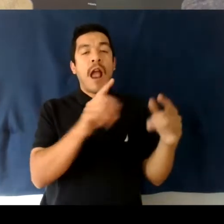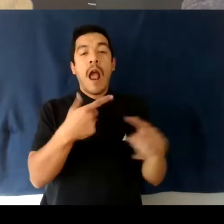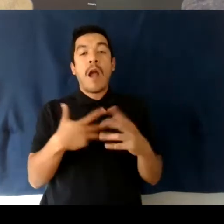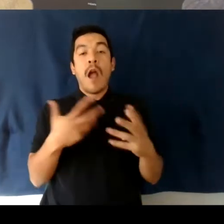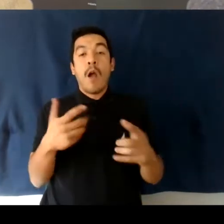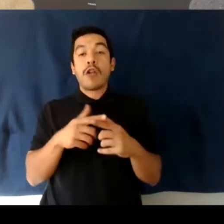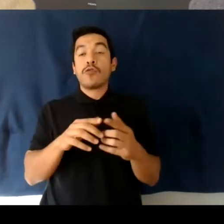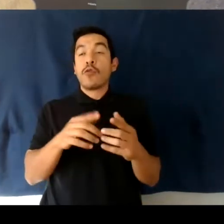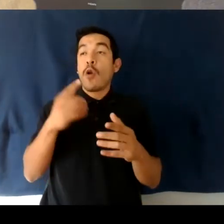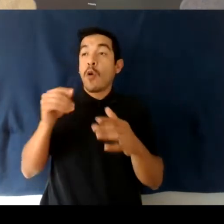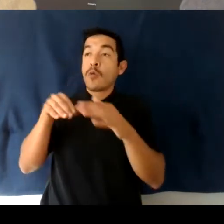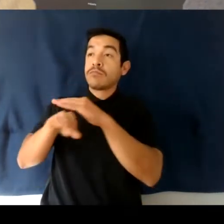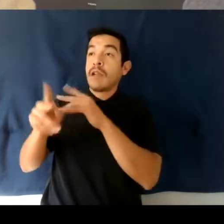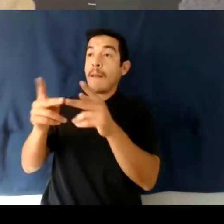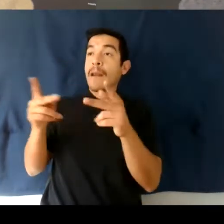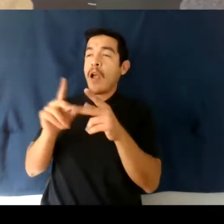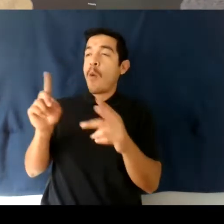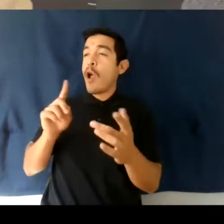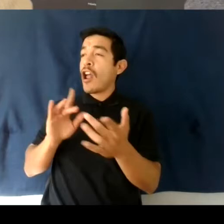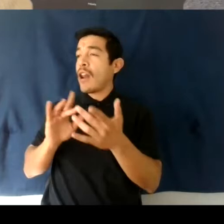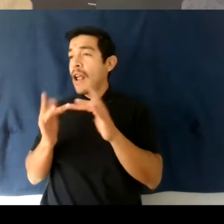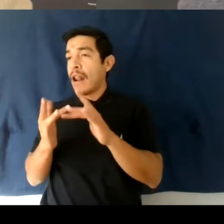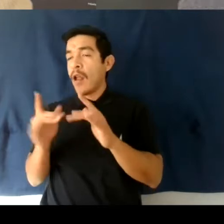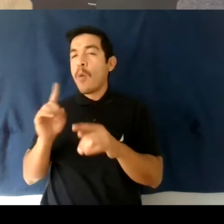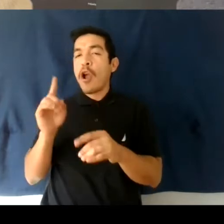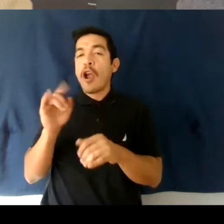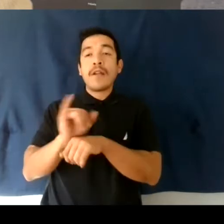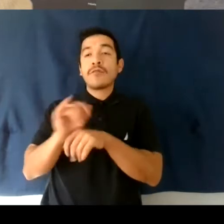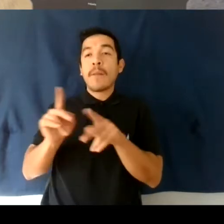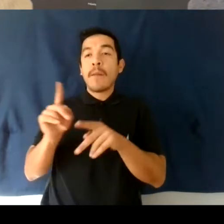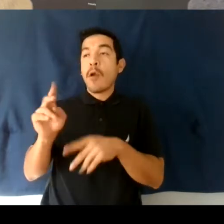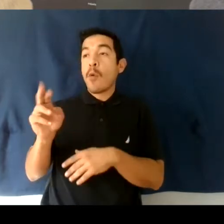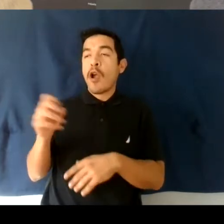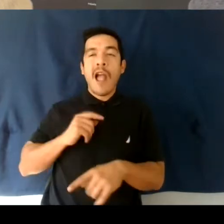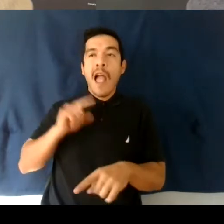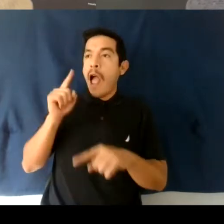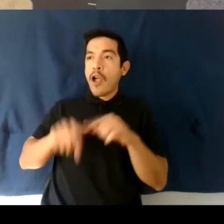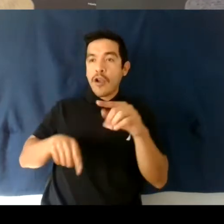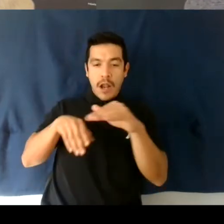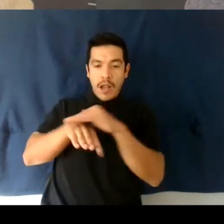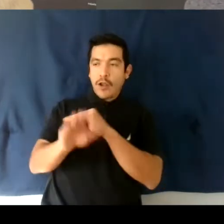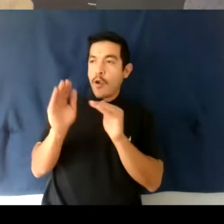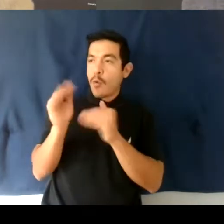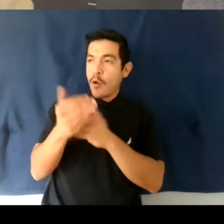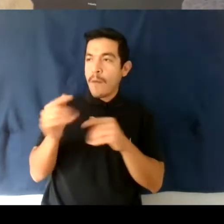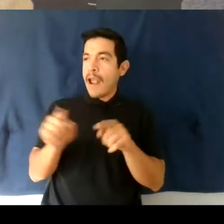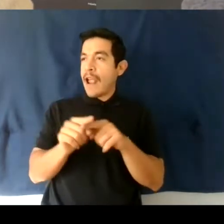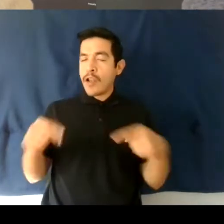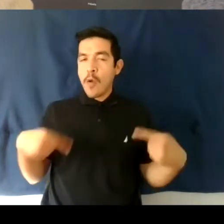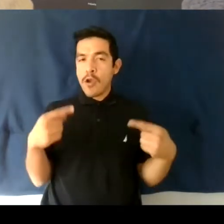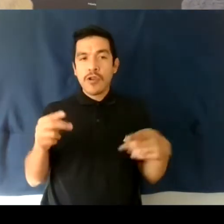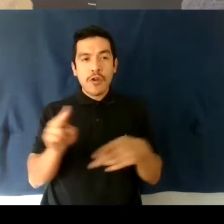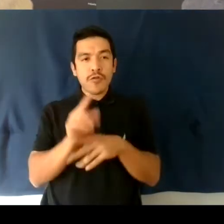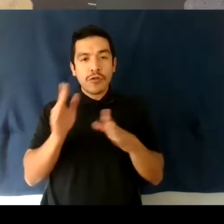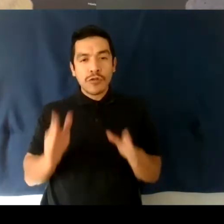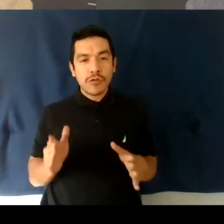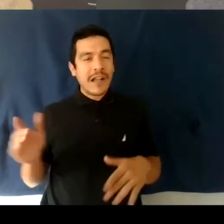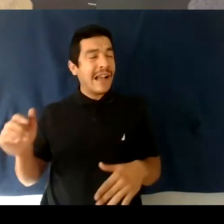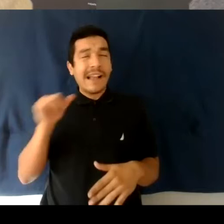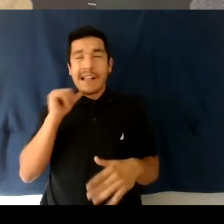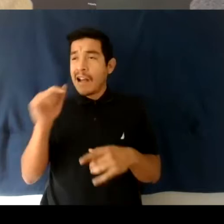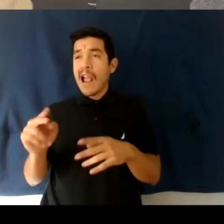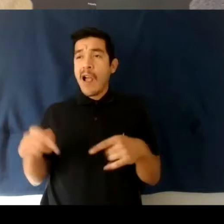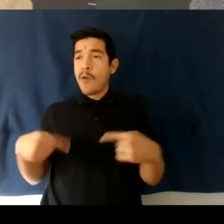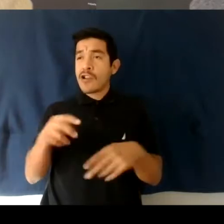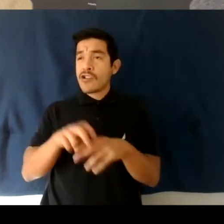places to network where, industry people were, I literally couldn't get into the rooms as a wheelchair user. There weren't wheelchair accessible.